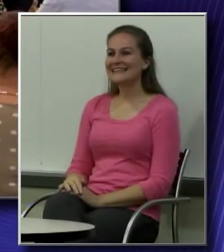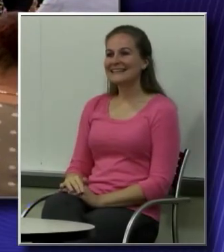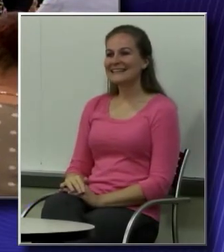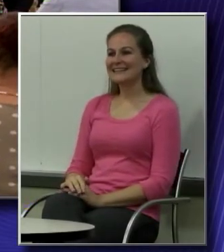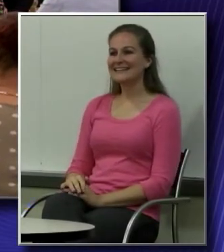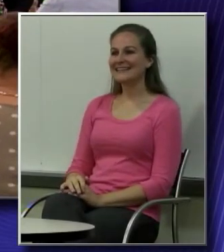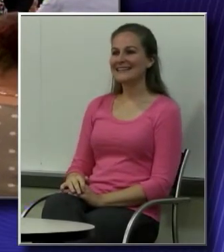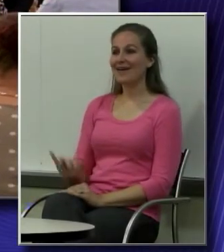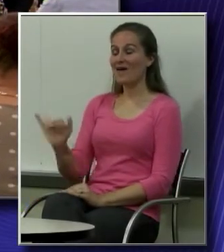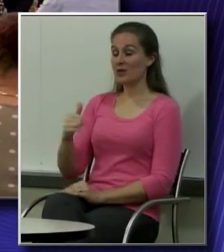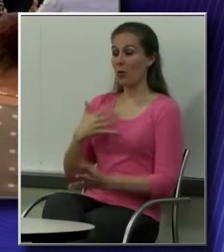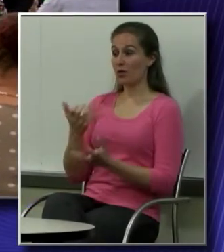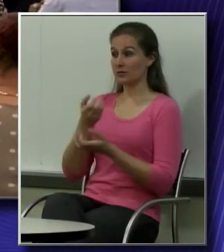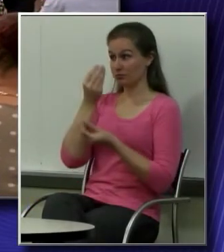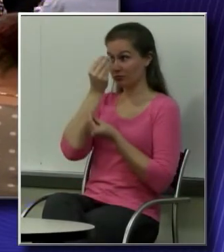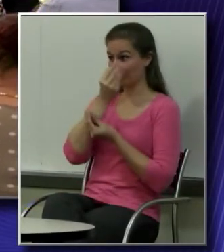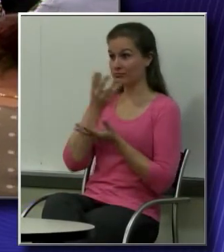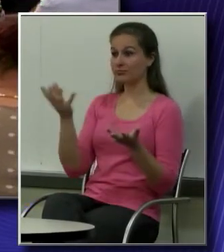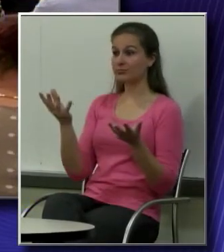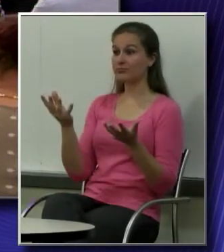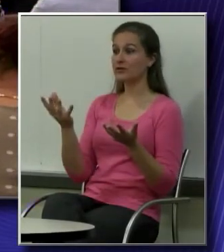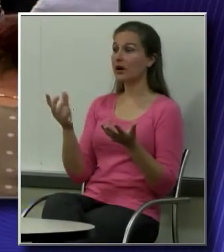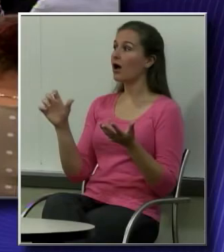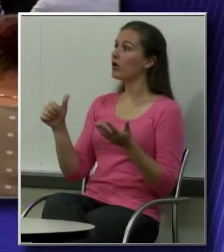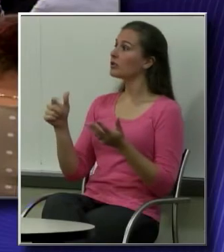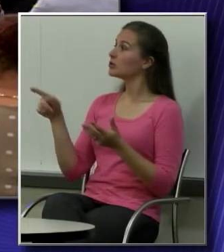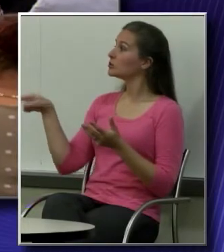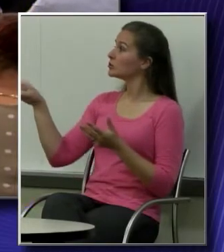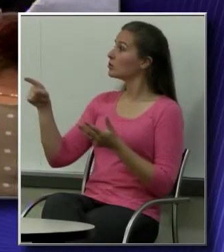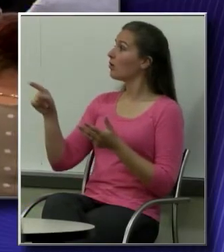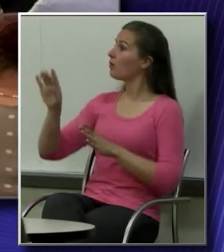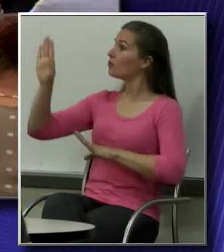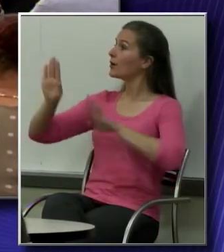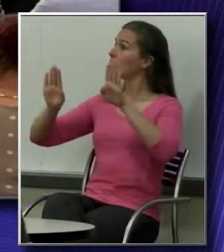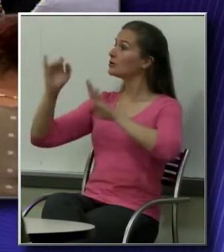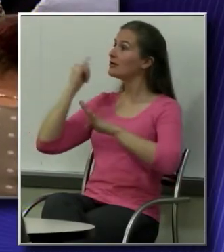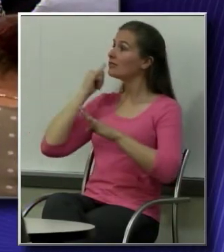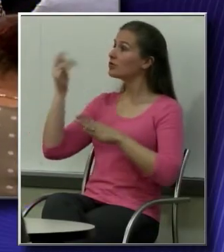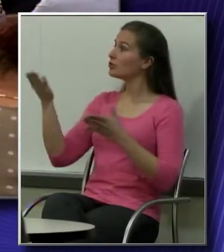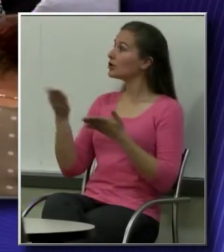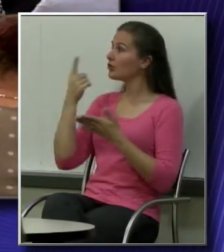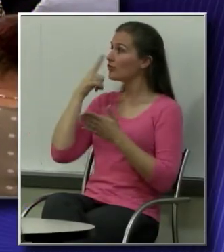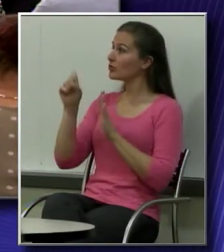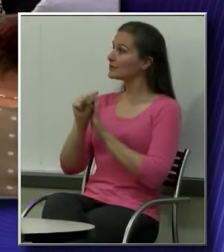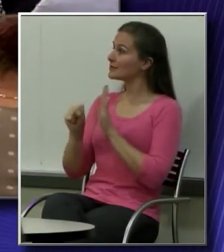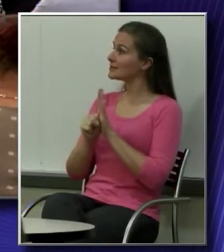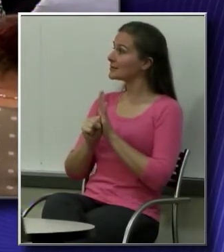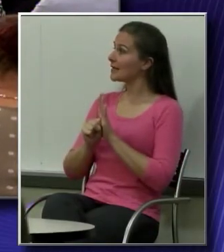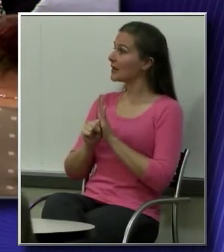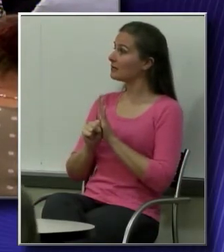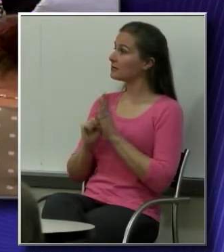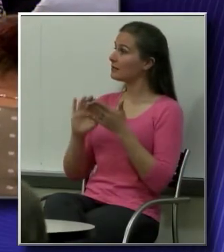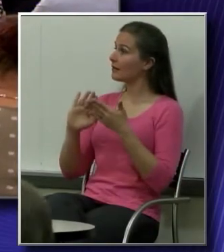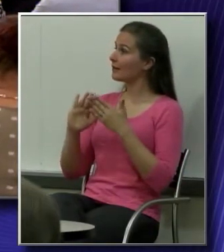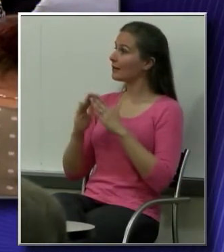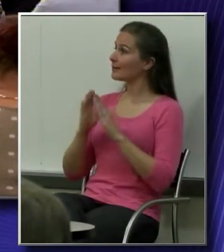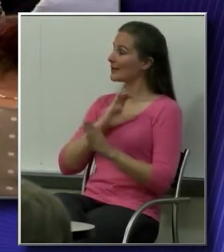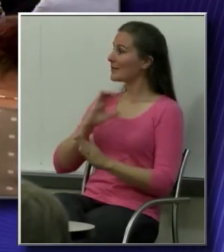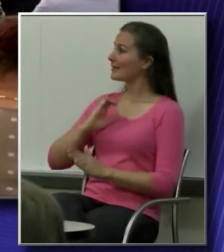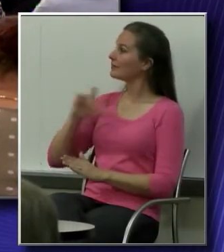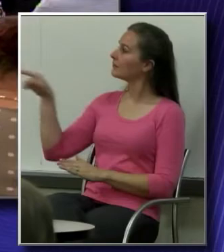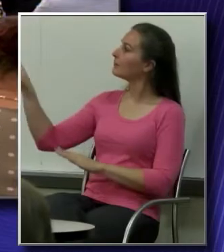of members of the Leadership Statement Committee. If you would just raise your hand and indicate if you're in the room tonight. Great